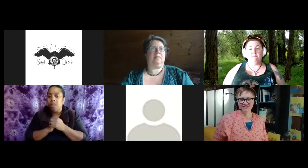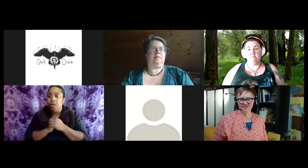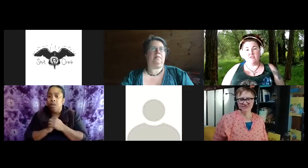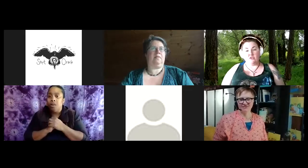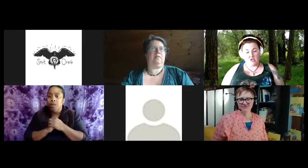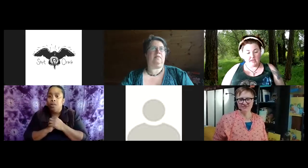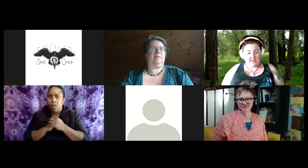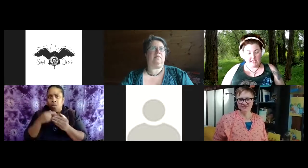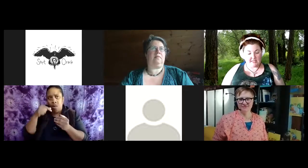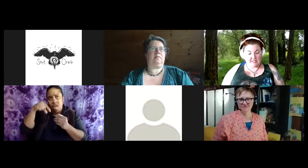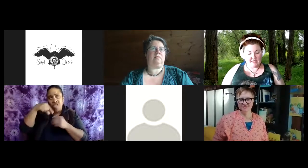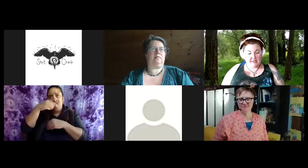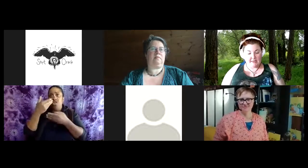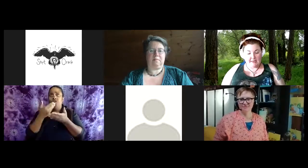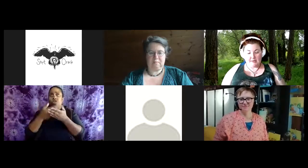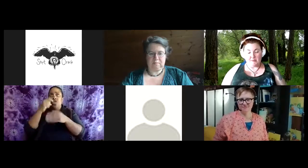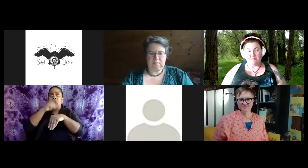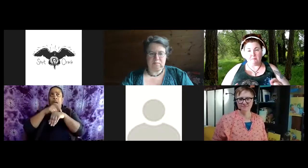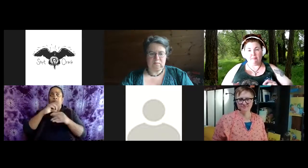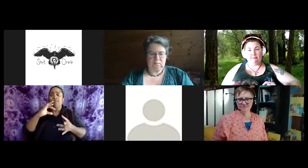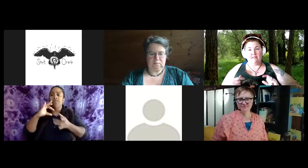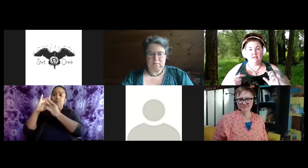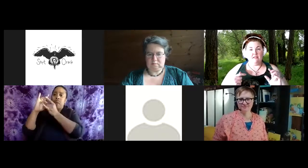connections and make those contacts.